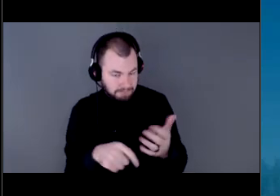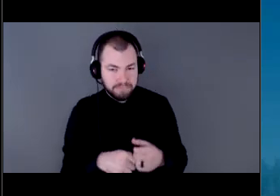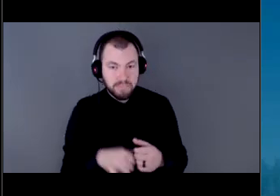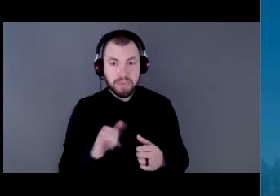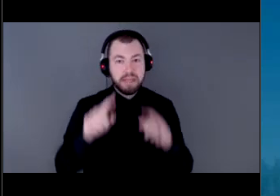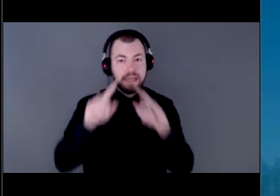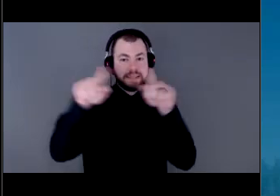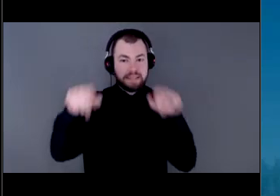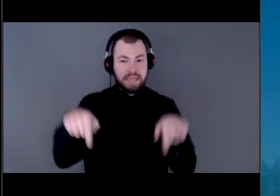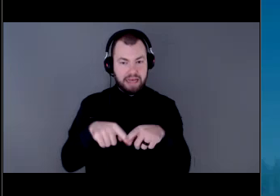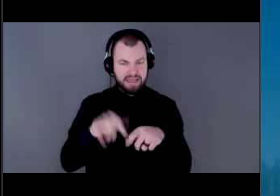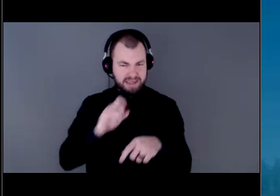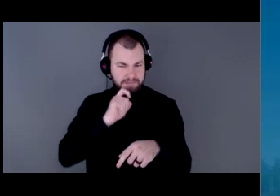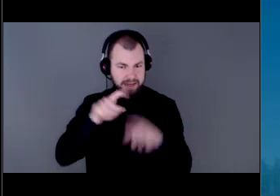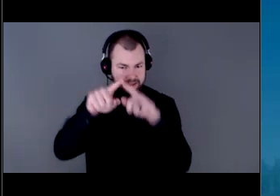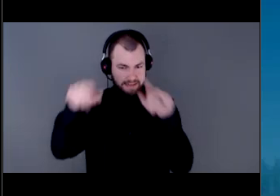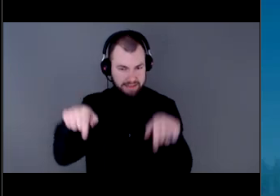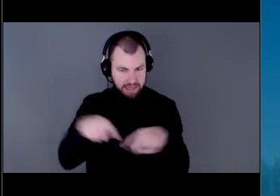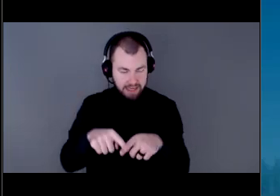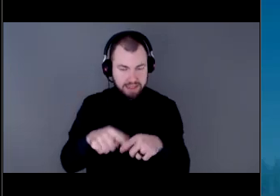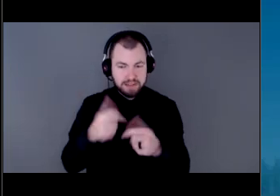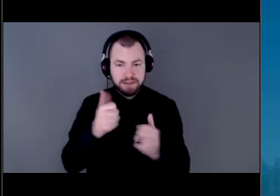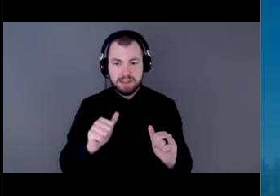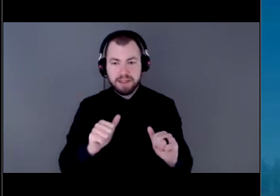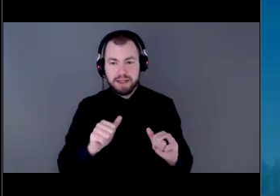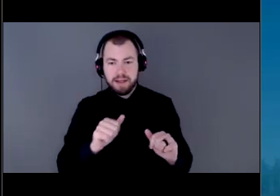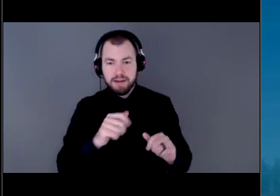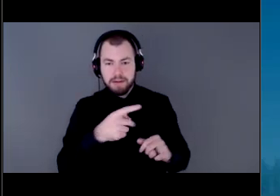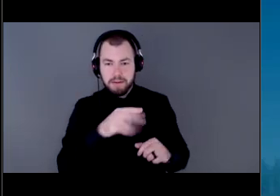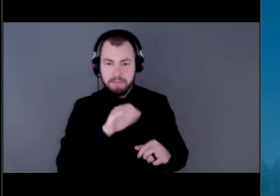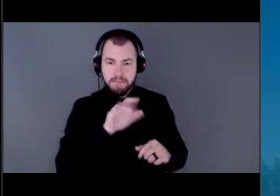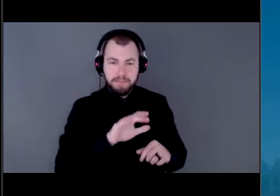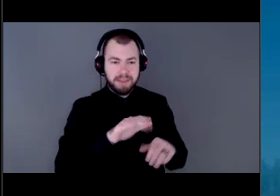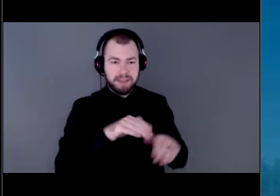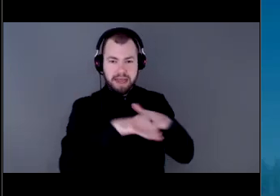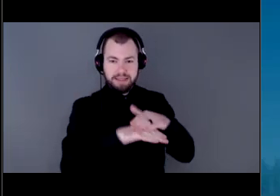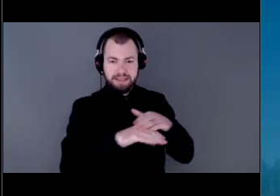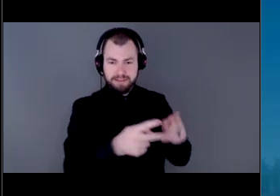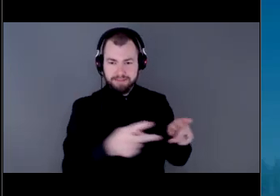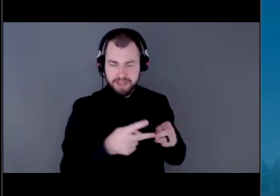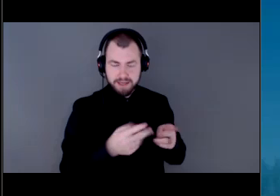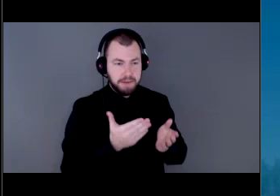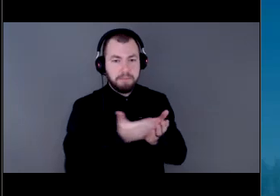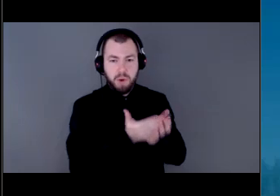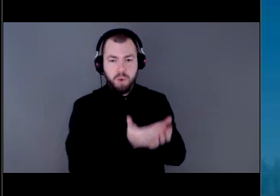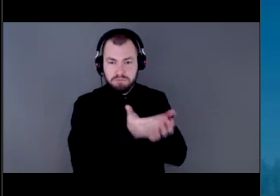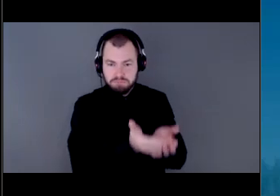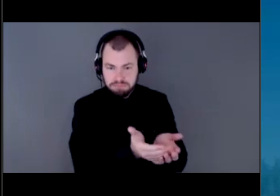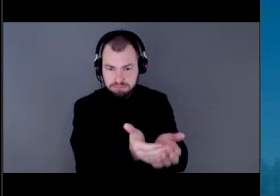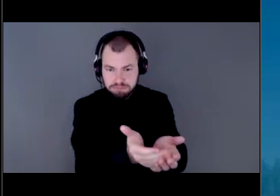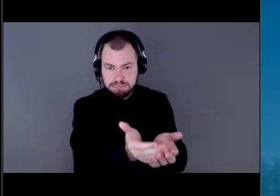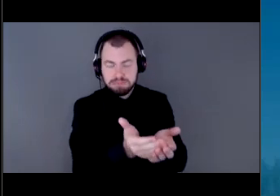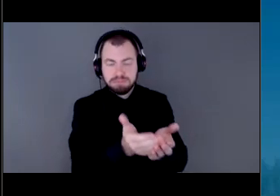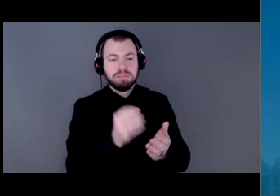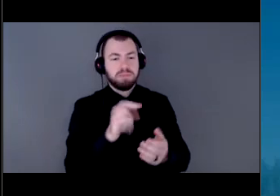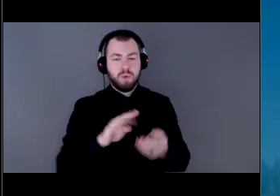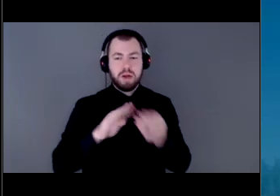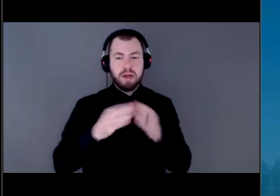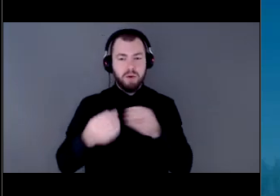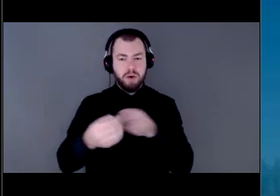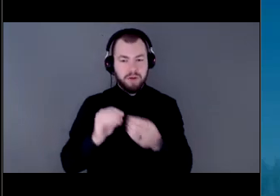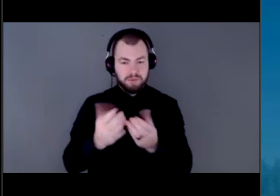they're metal signs at public access points where you may launch your boat, in marinas, town offices where you may register